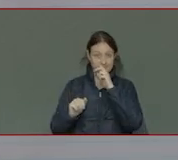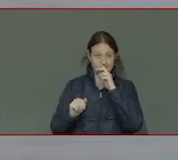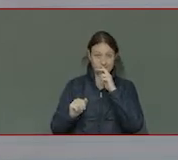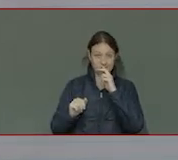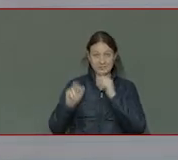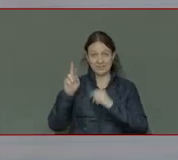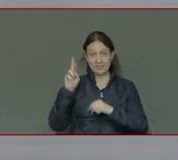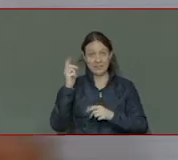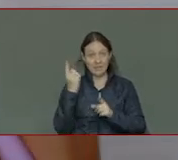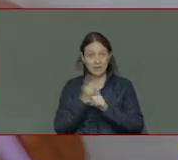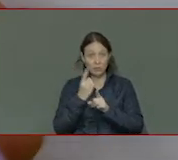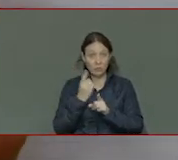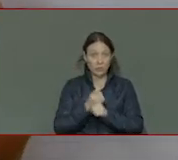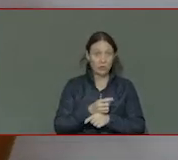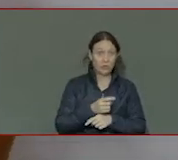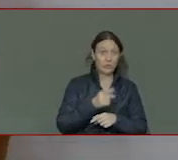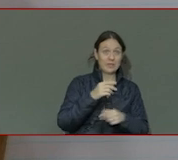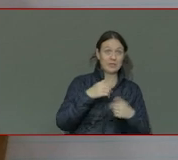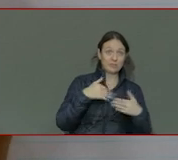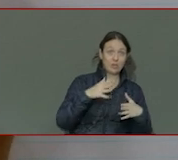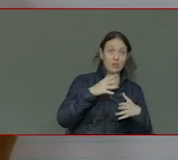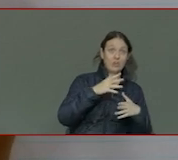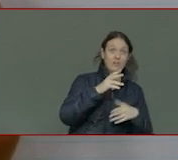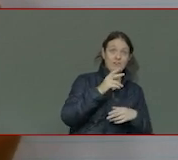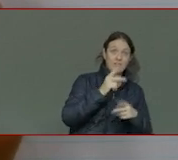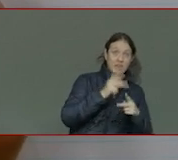minus initial.